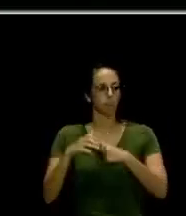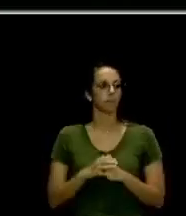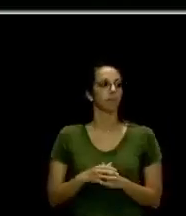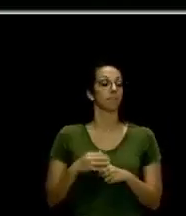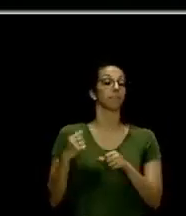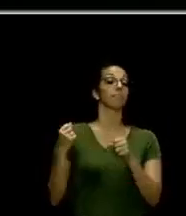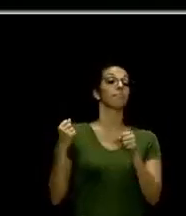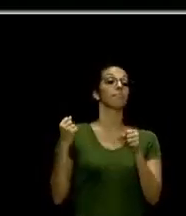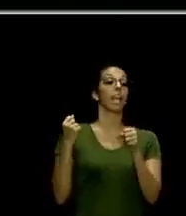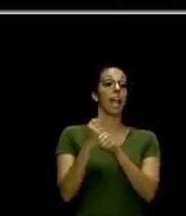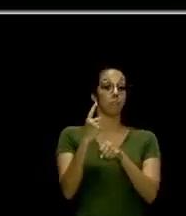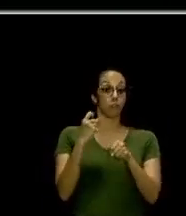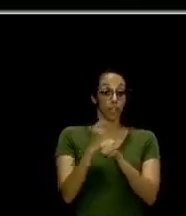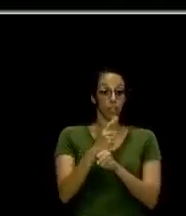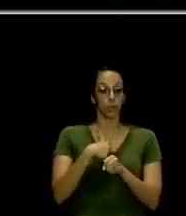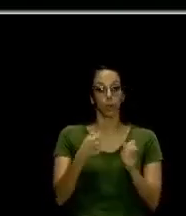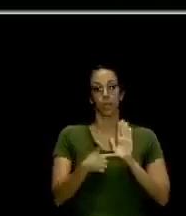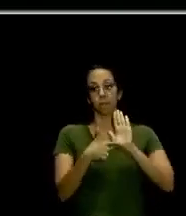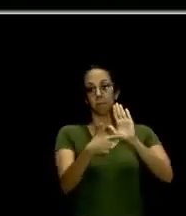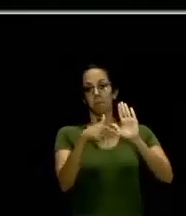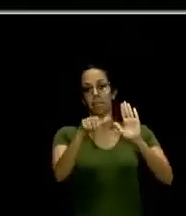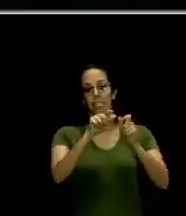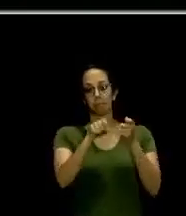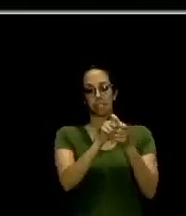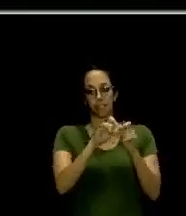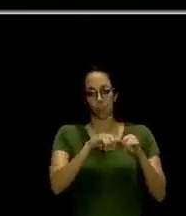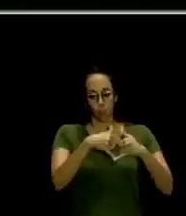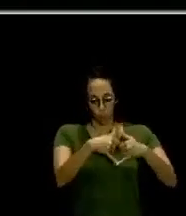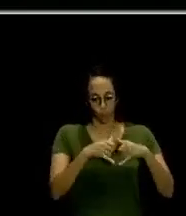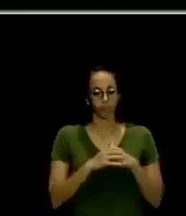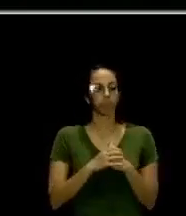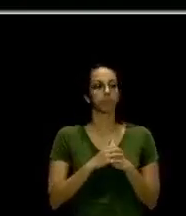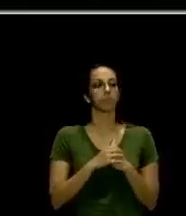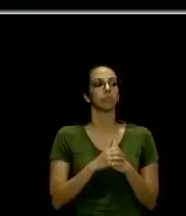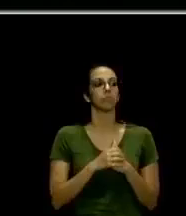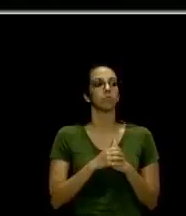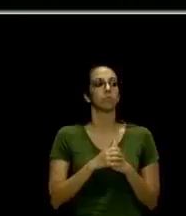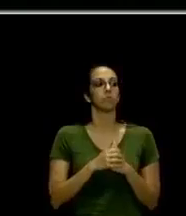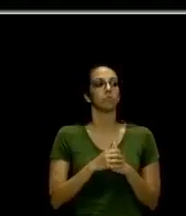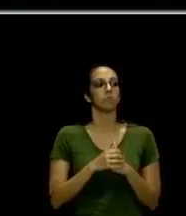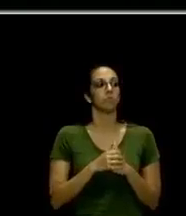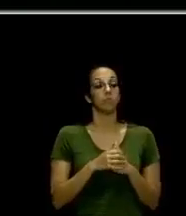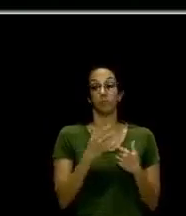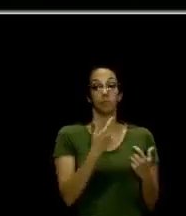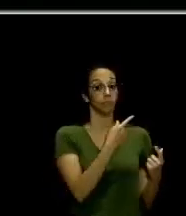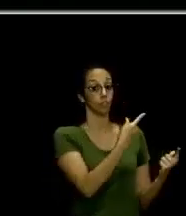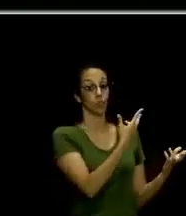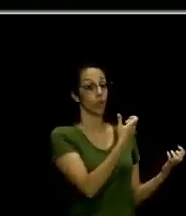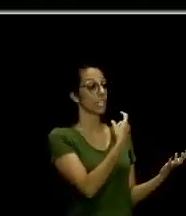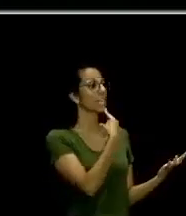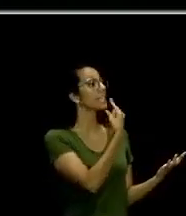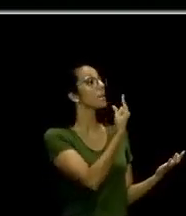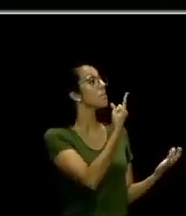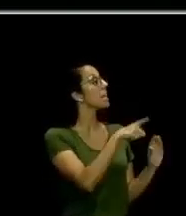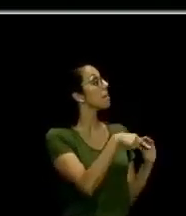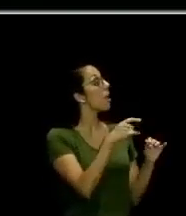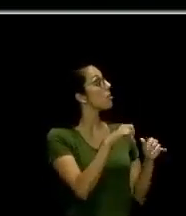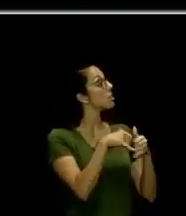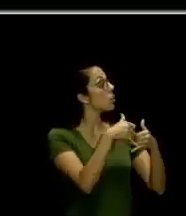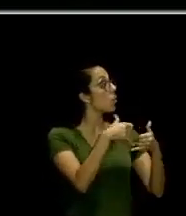we present this leadership award. Do you want to come say something about the award